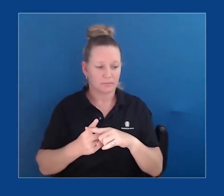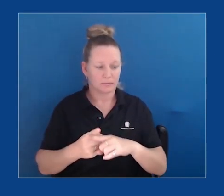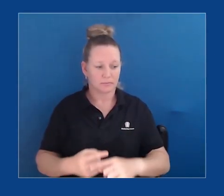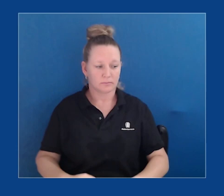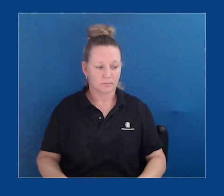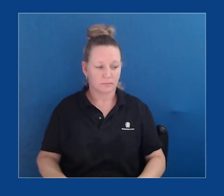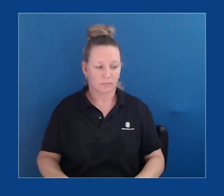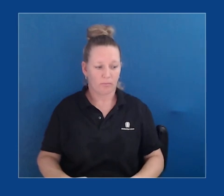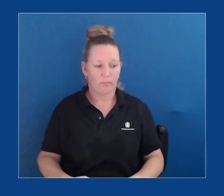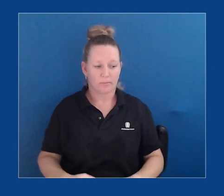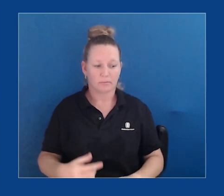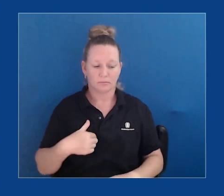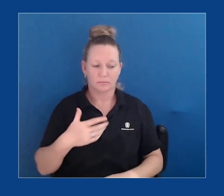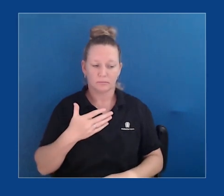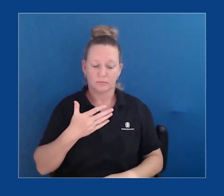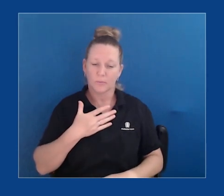help my